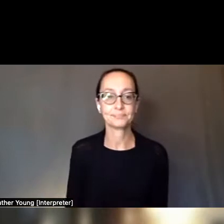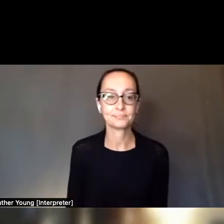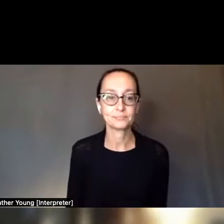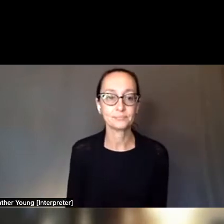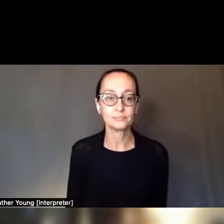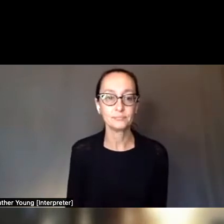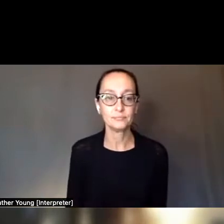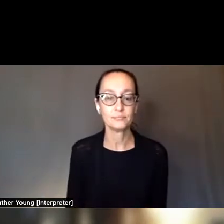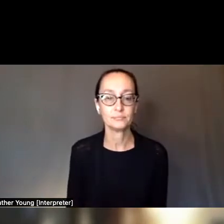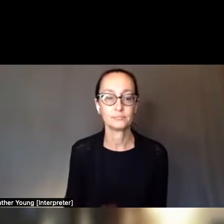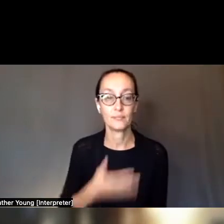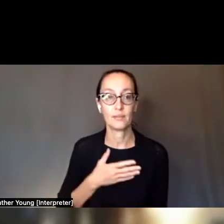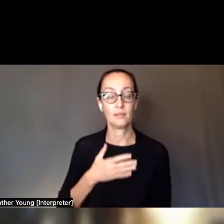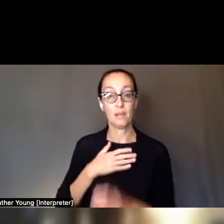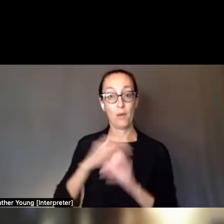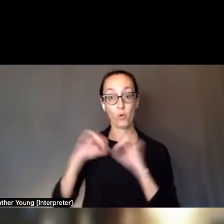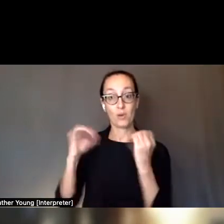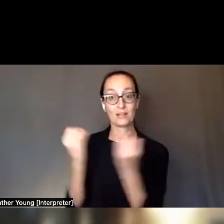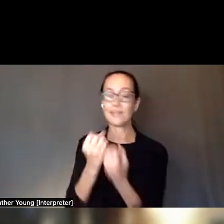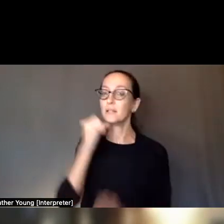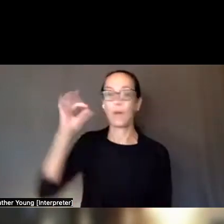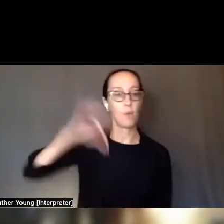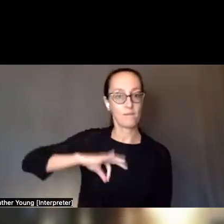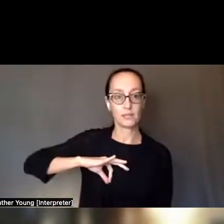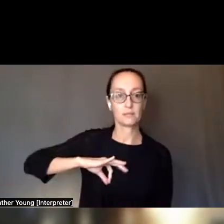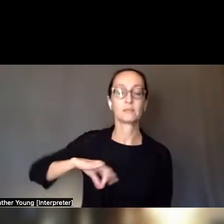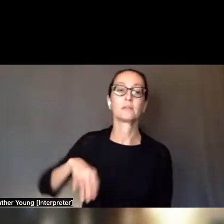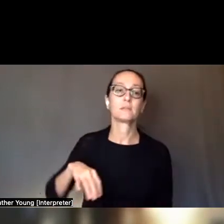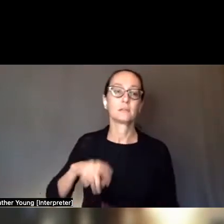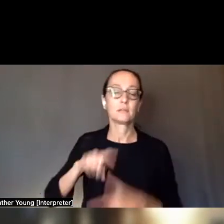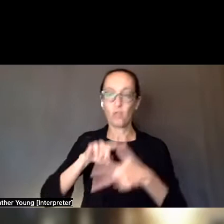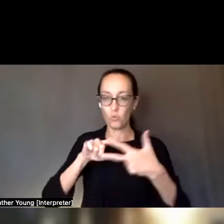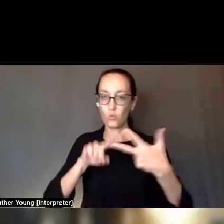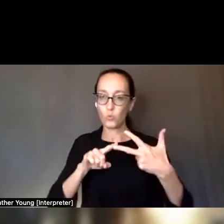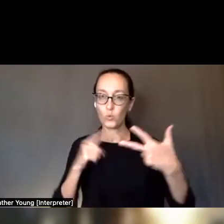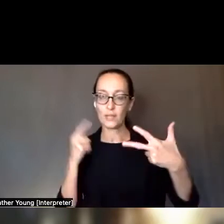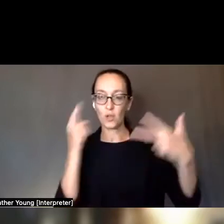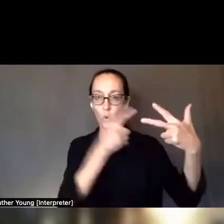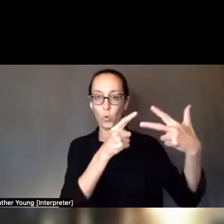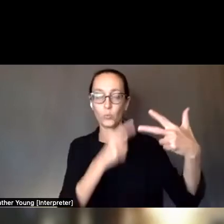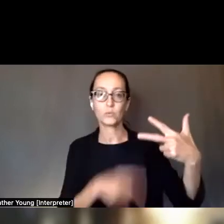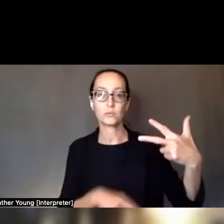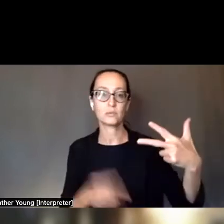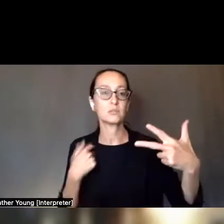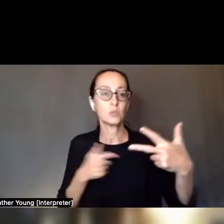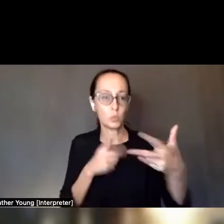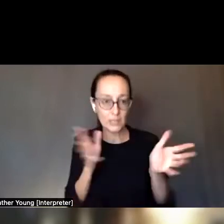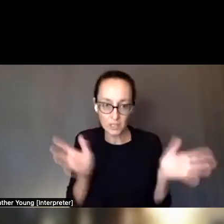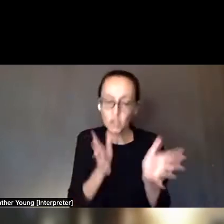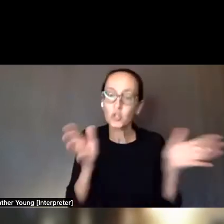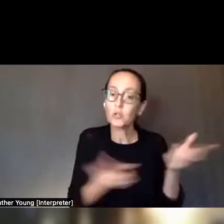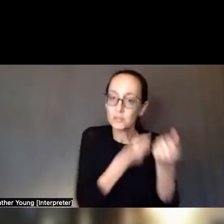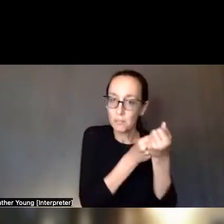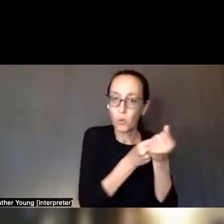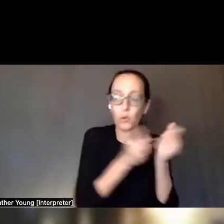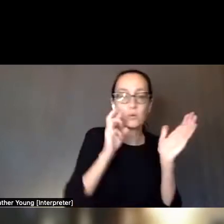organization. It is a nonprofit, and we have three main goals. We encourage and support research